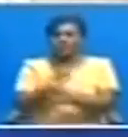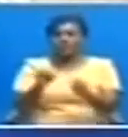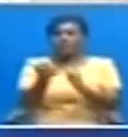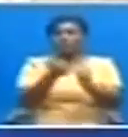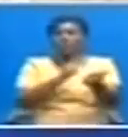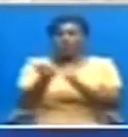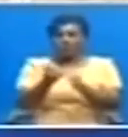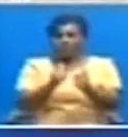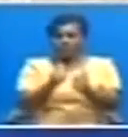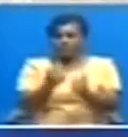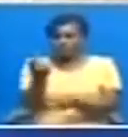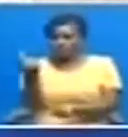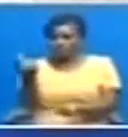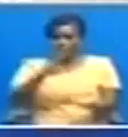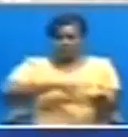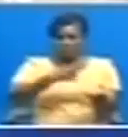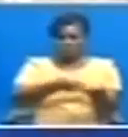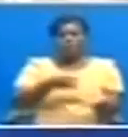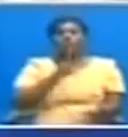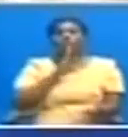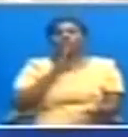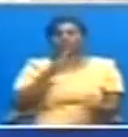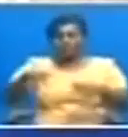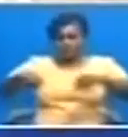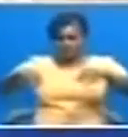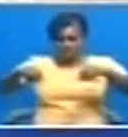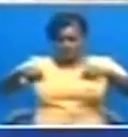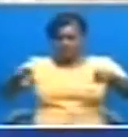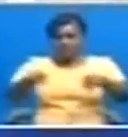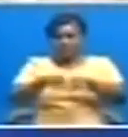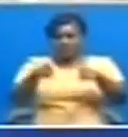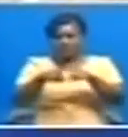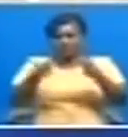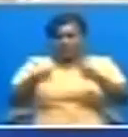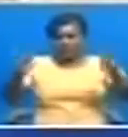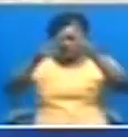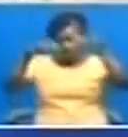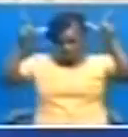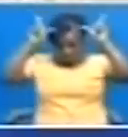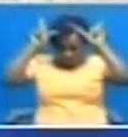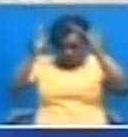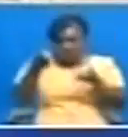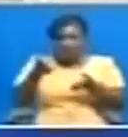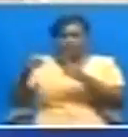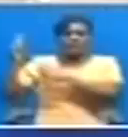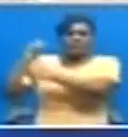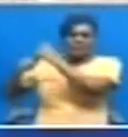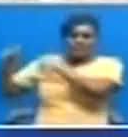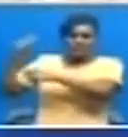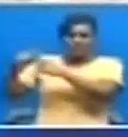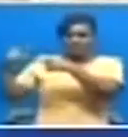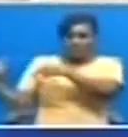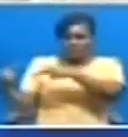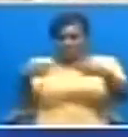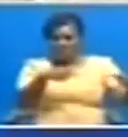Competition for scarce resources, particularly water and pasture, and the high value placed on cattle have produced a culture of raiding and